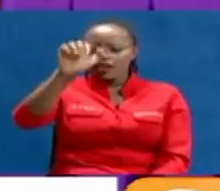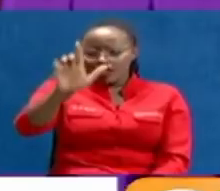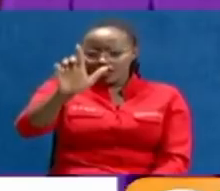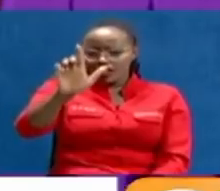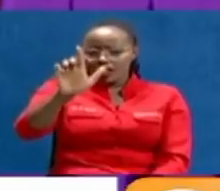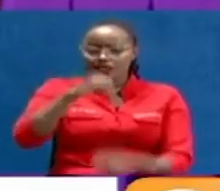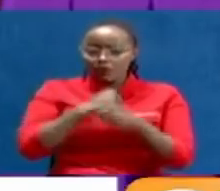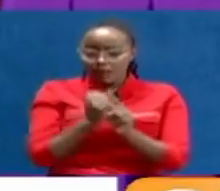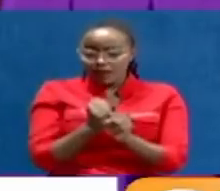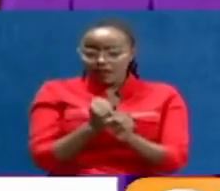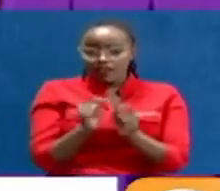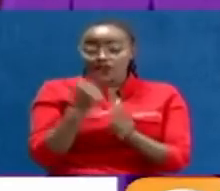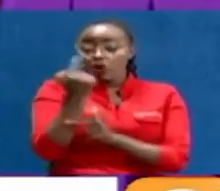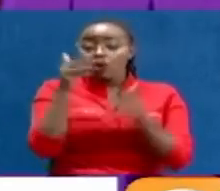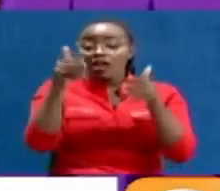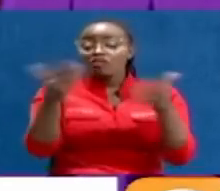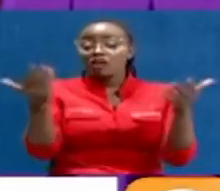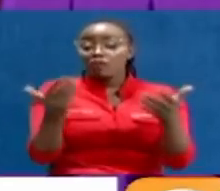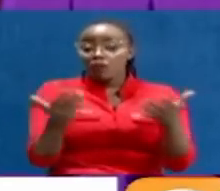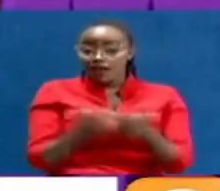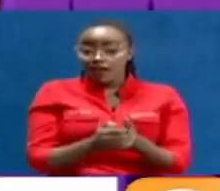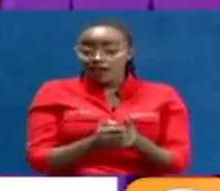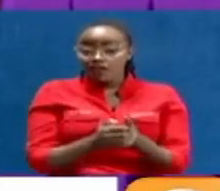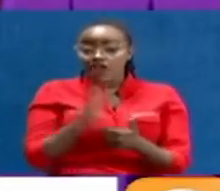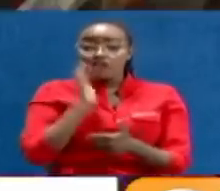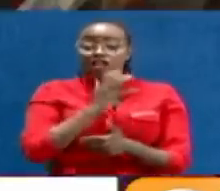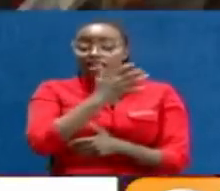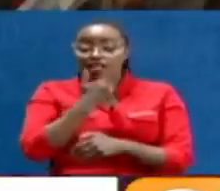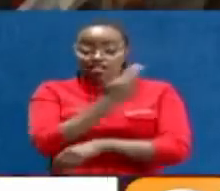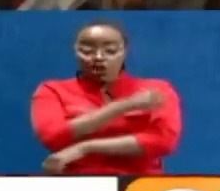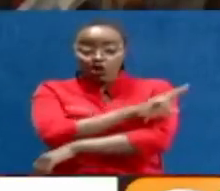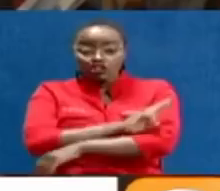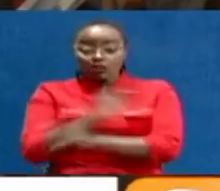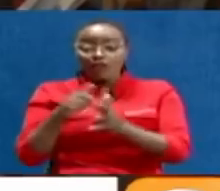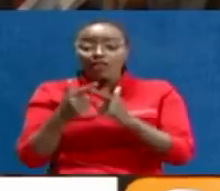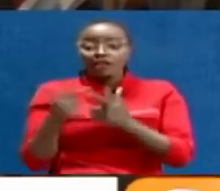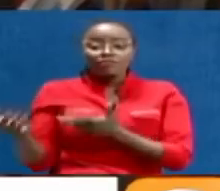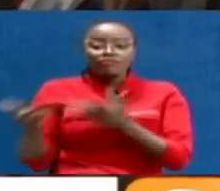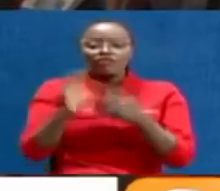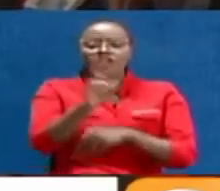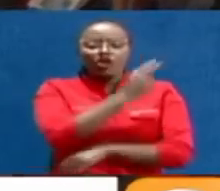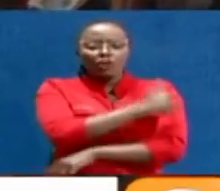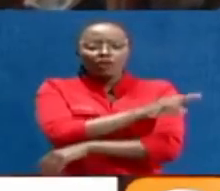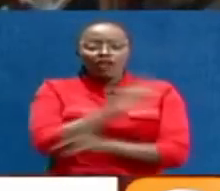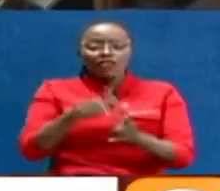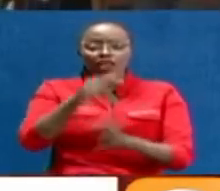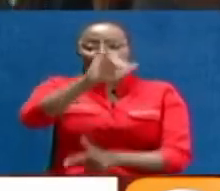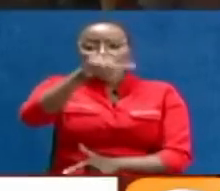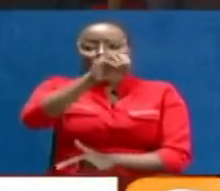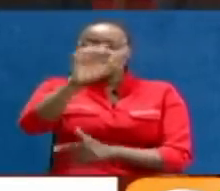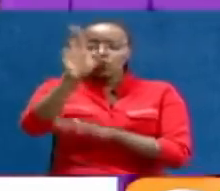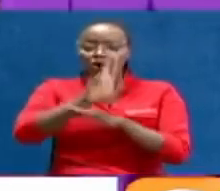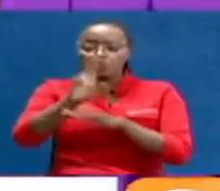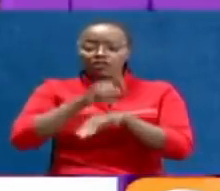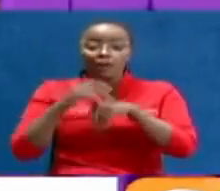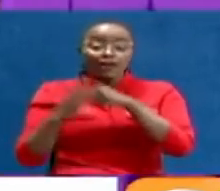set. And it's only available in Kenyatta Hospital. It was taken to Nairobi Hospital and Joe was using it by